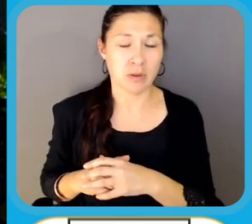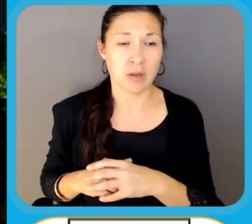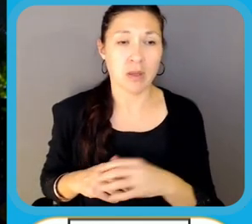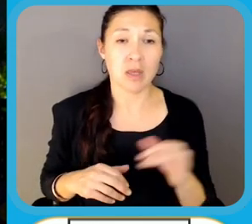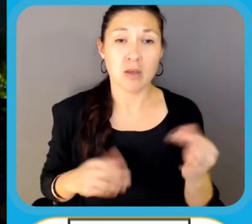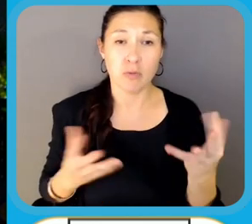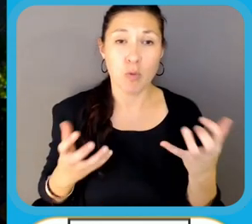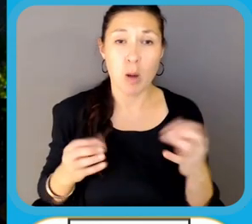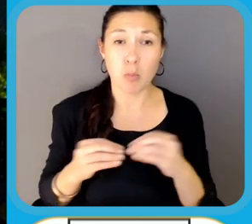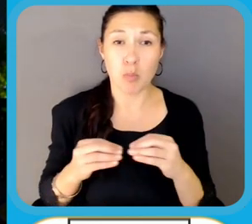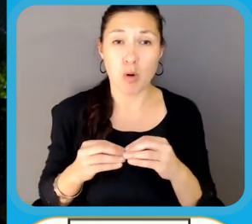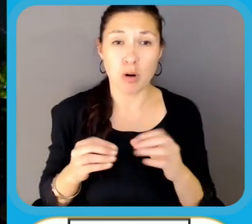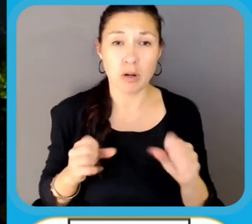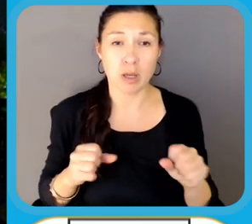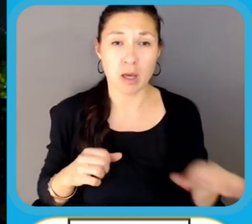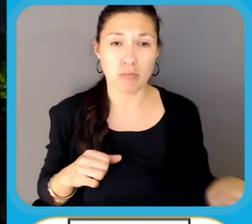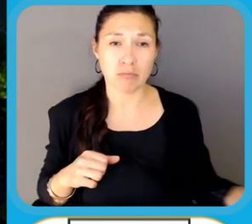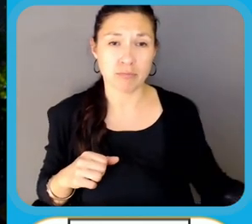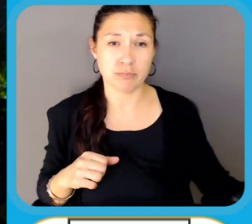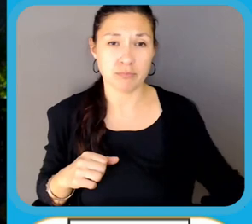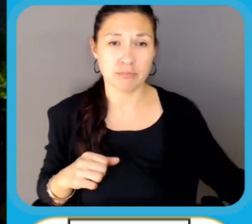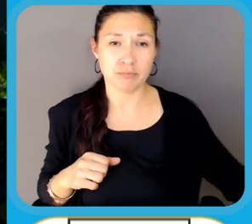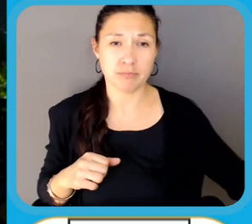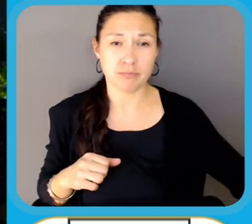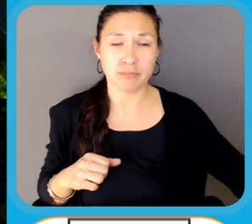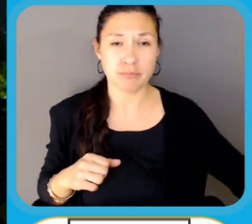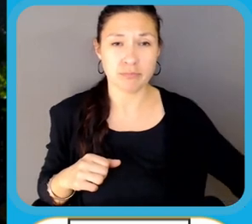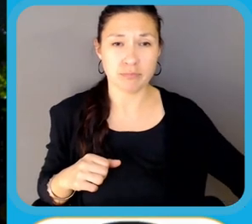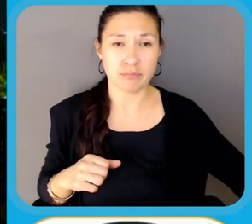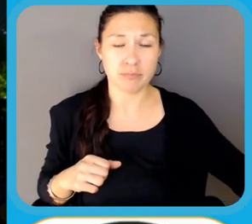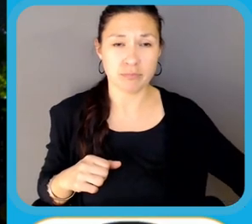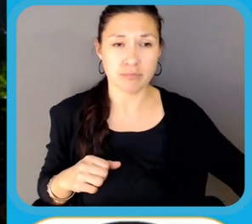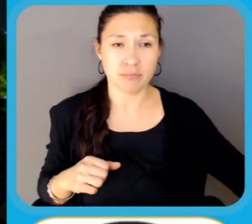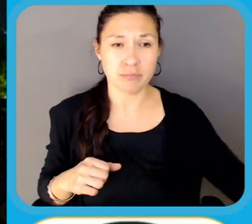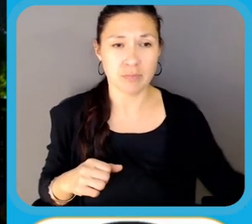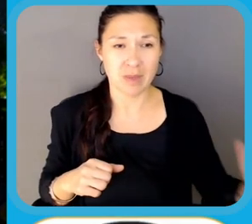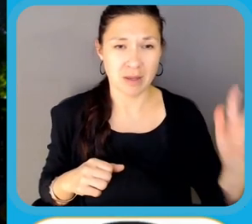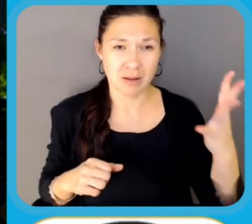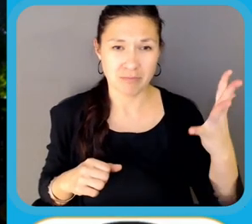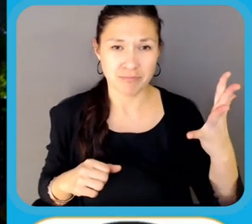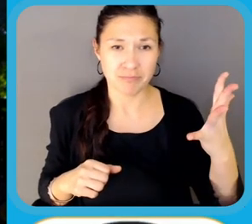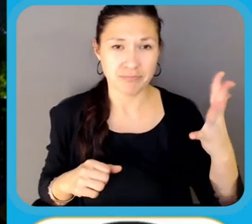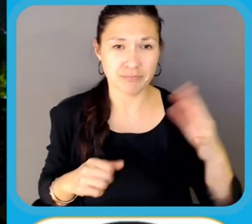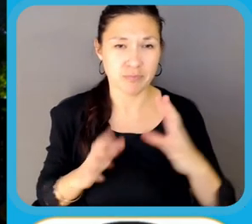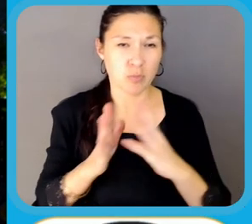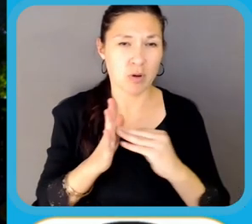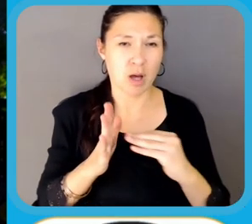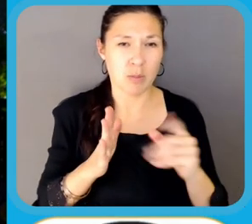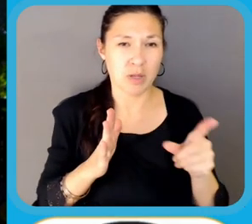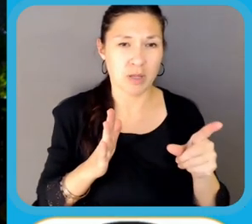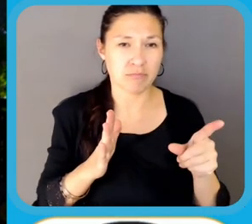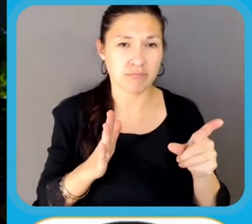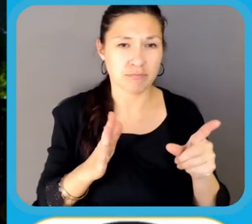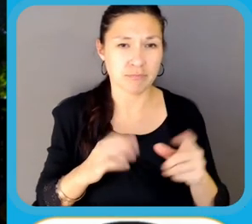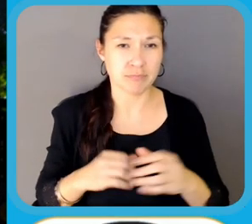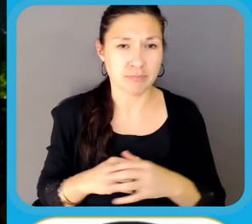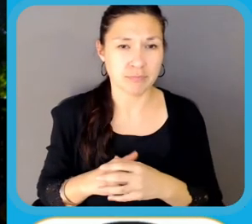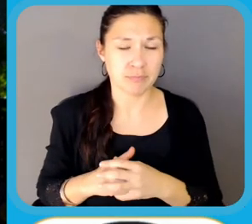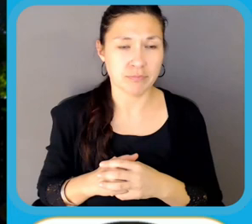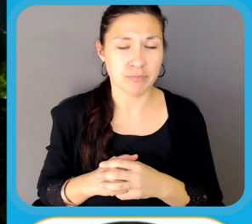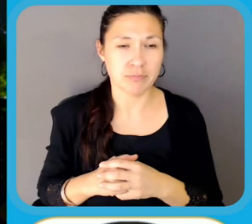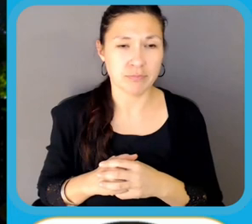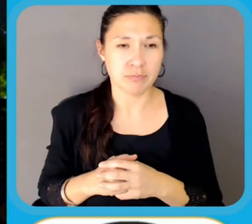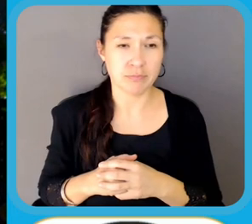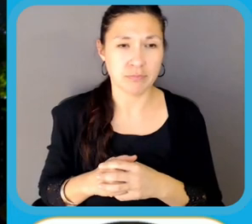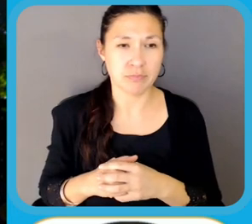reach the right arm out to the side, spreading the fingers wide with your palm facing forward, and feel the stretch release all the way